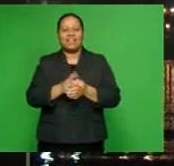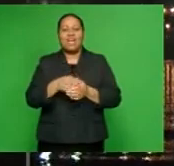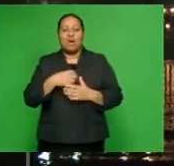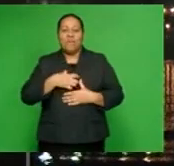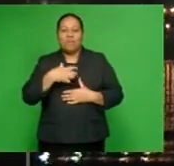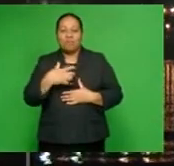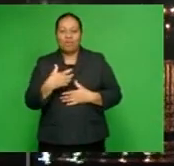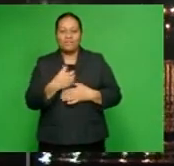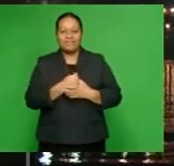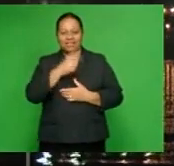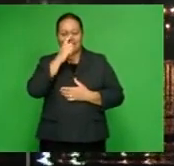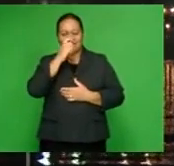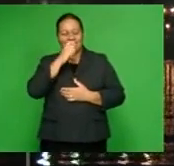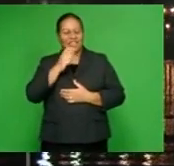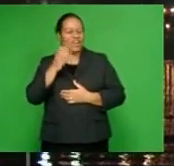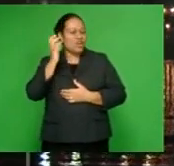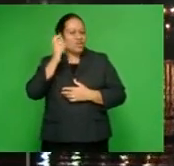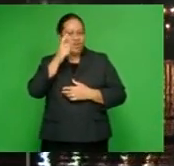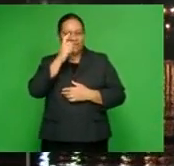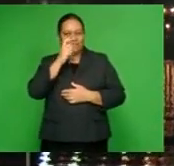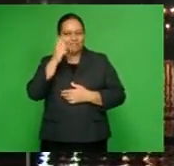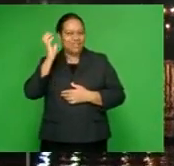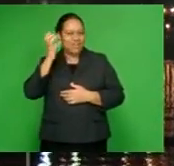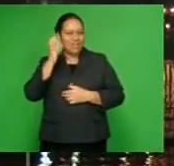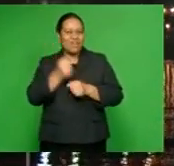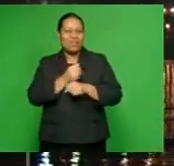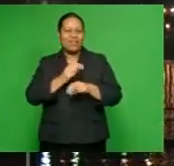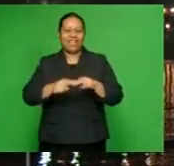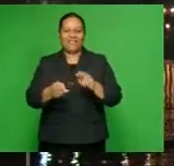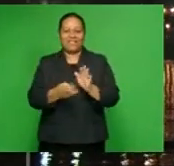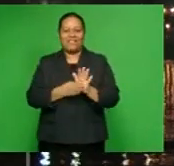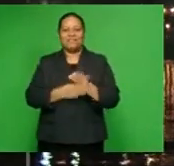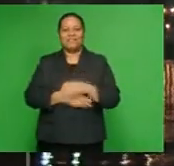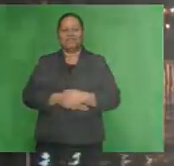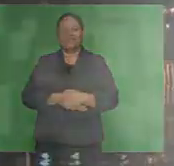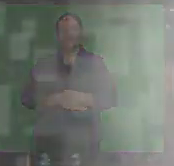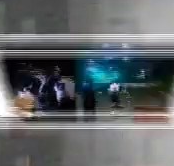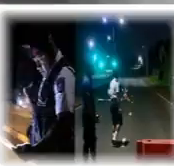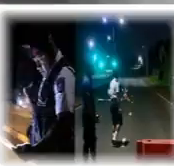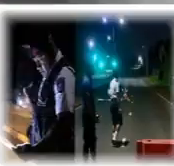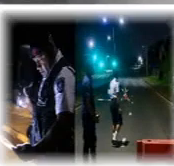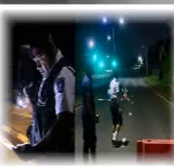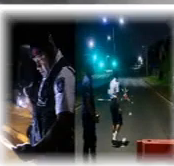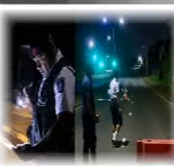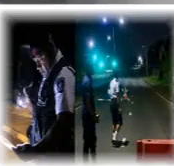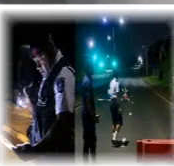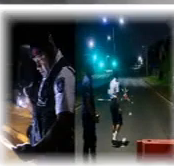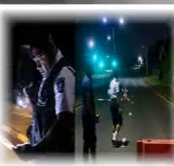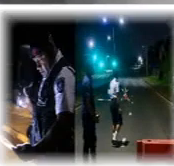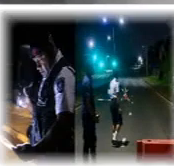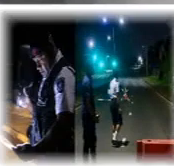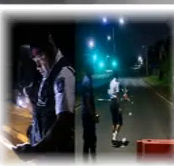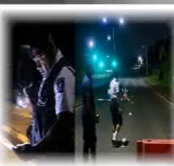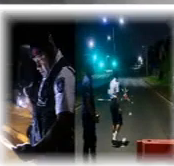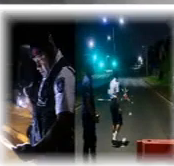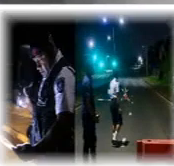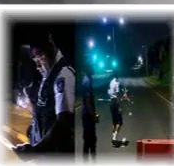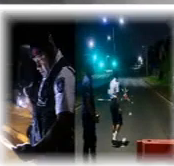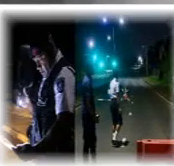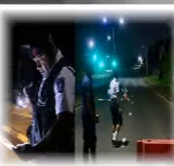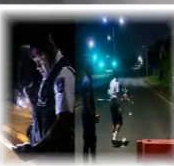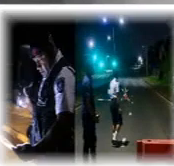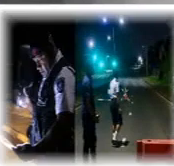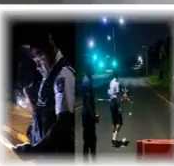in daily to our sister radio station Gold FM. Our poll question we're asking: are you excited to be watching National